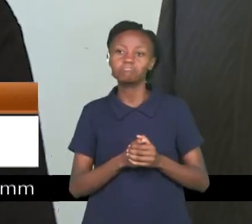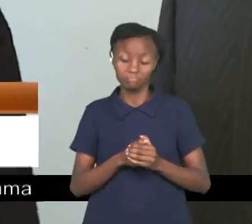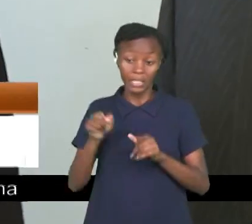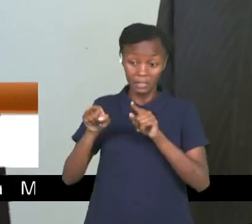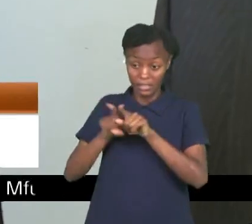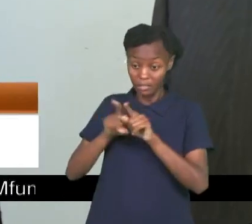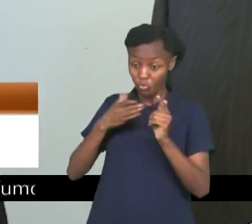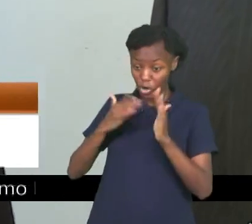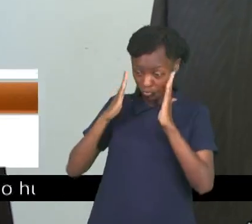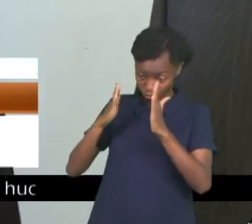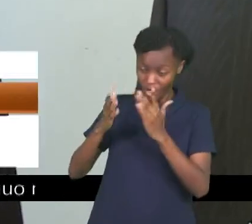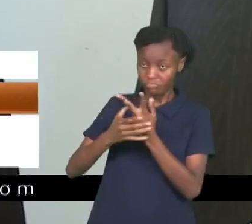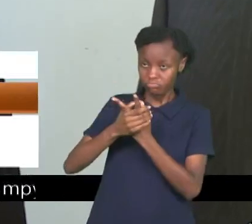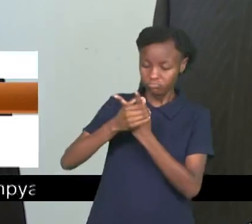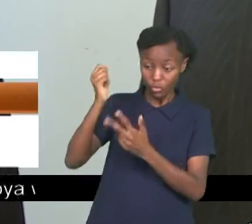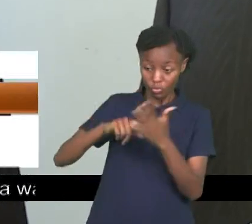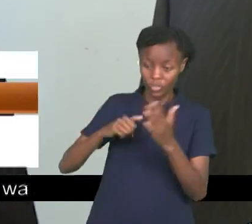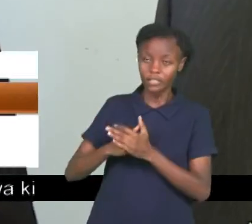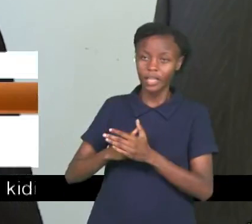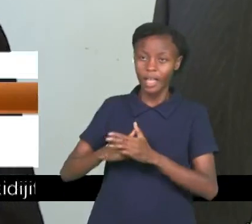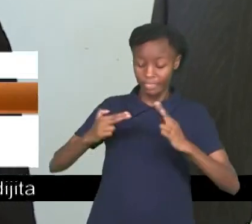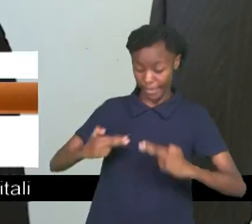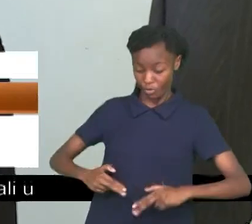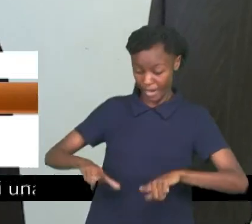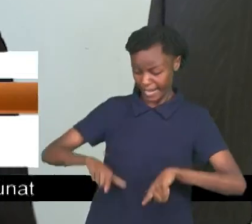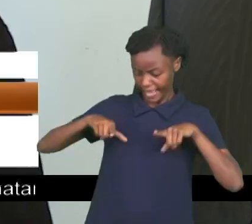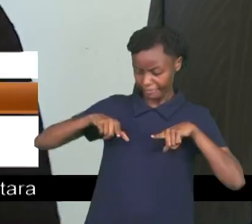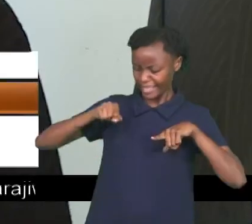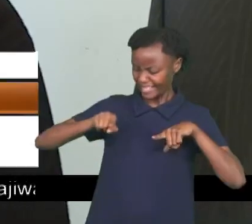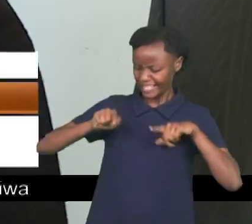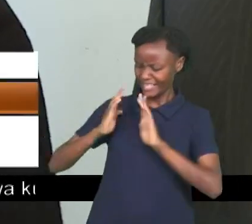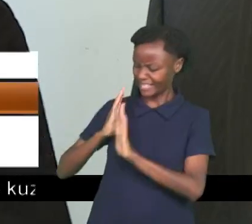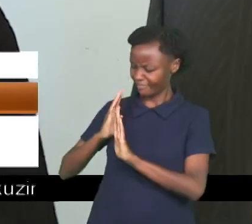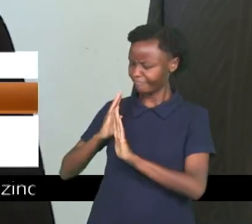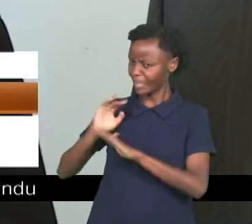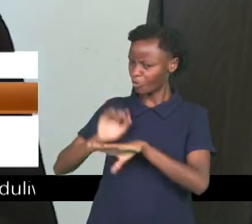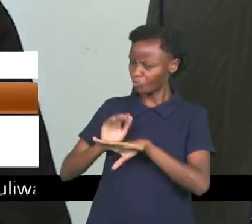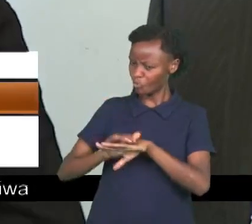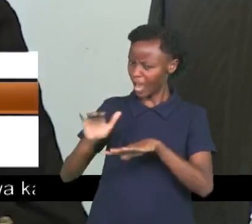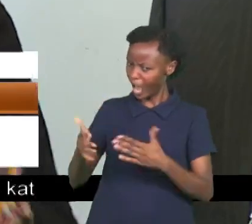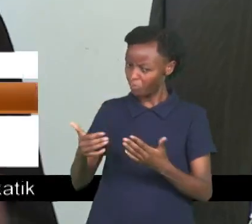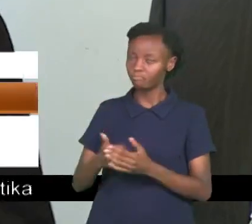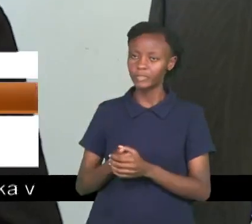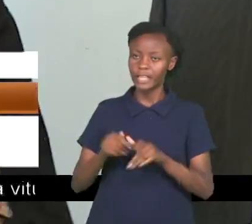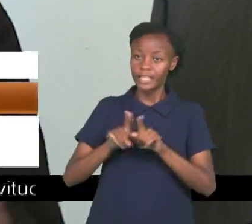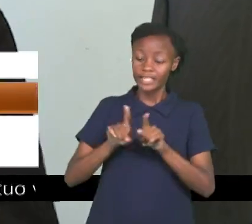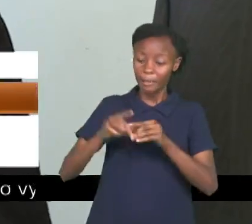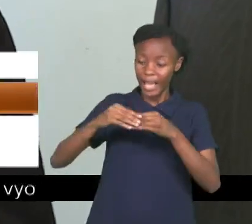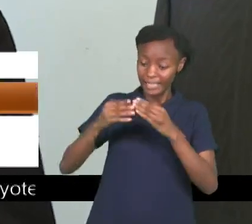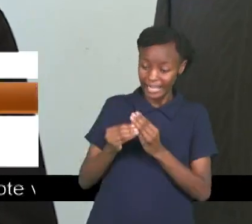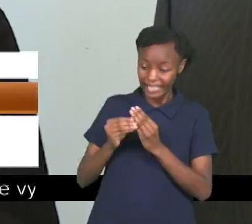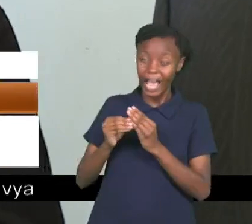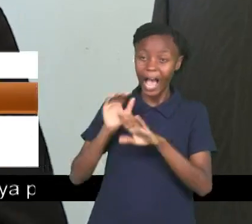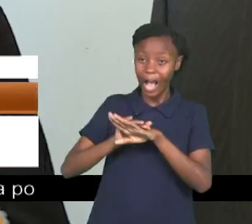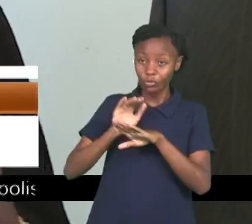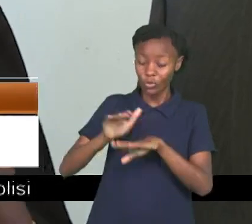focus both on the safety aspects of being online, what is it safe to do and not to do online, creating a safe home